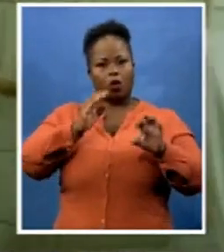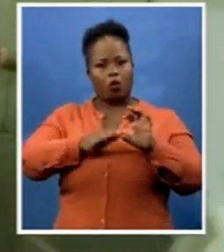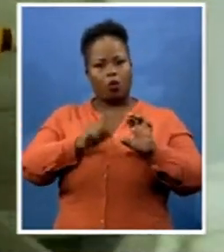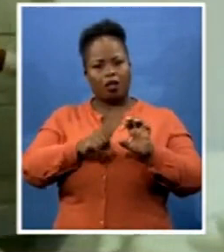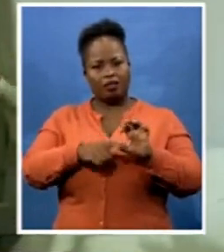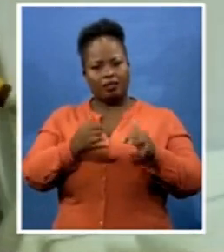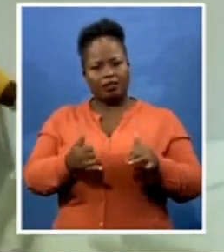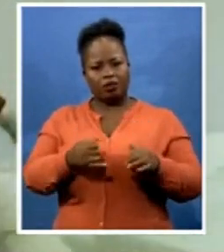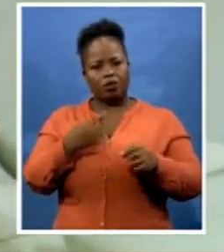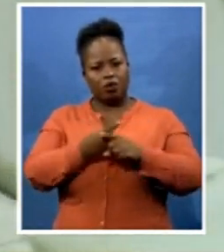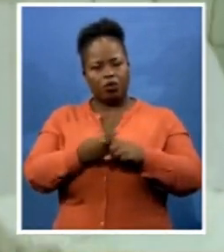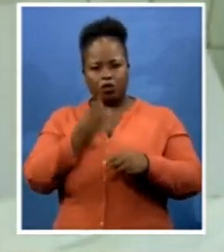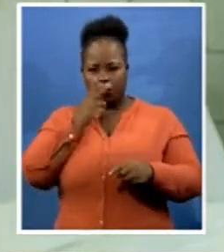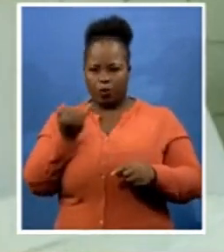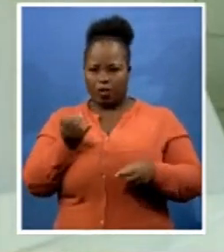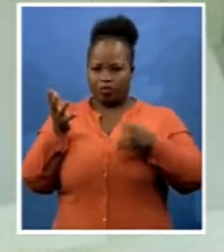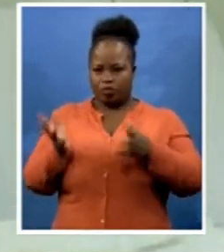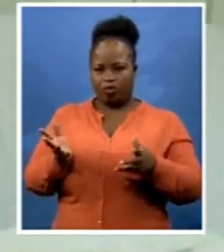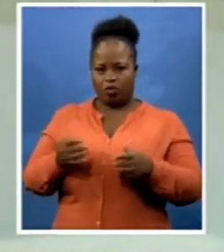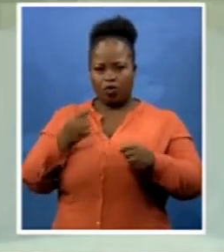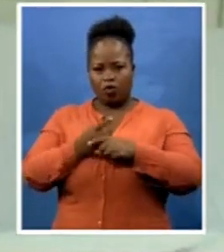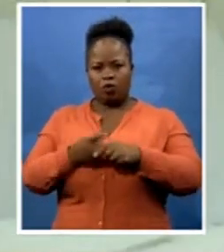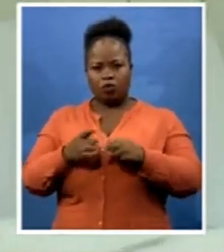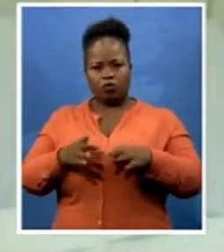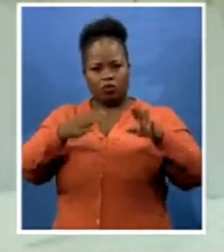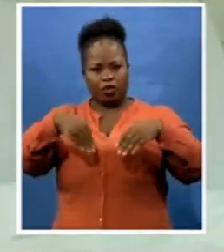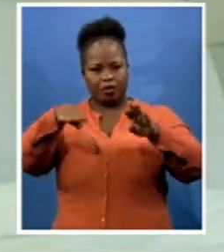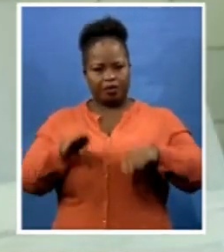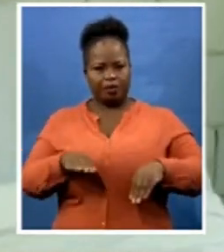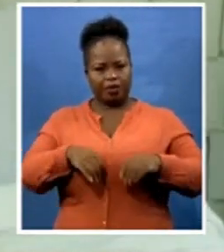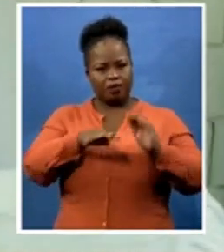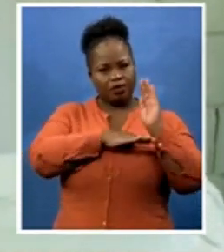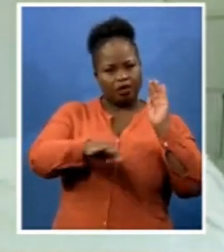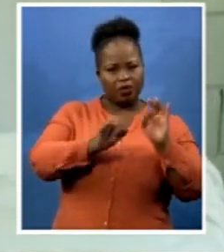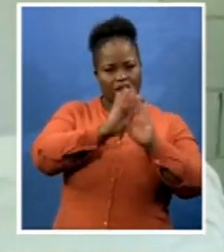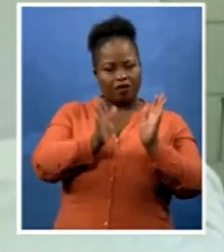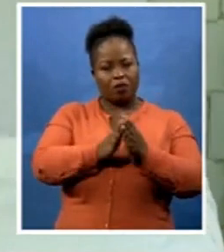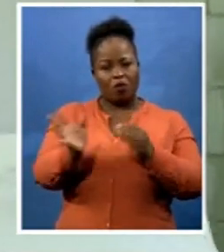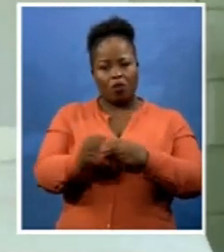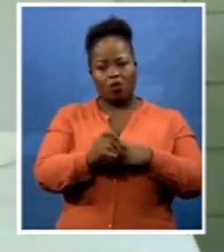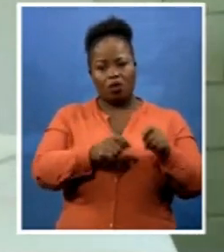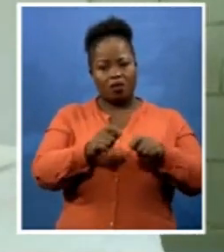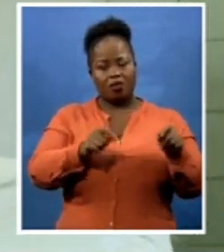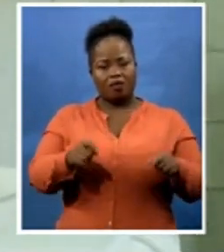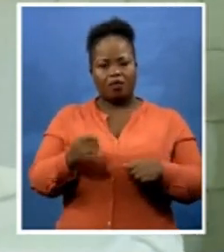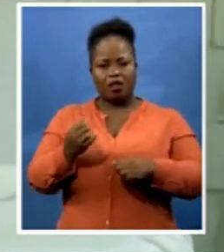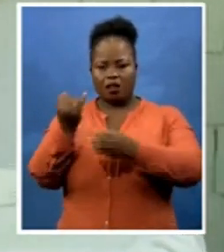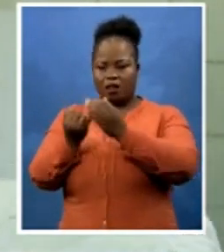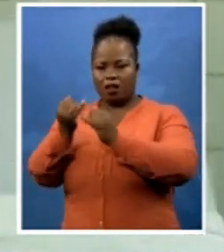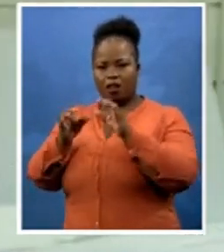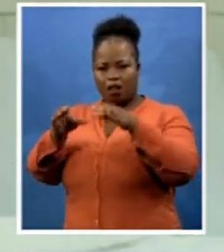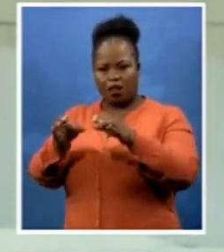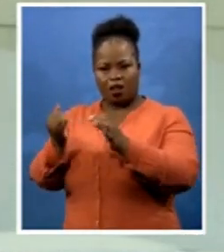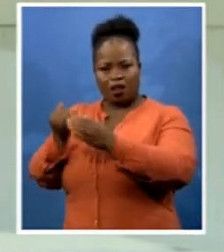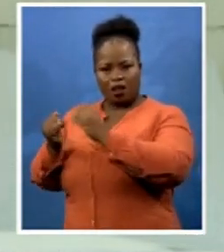There'll obviously be linen sheets, towels, and every single patient will be quarantined alone because obviously they have the virus. But just speaking earlier on